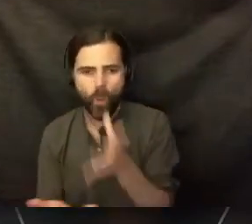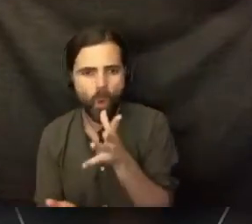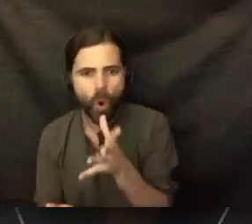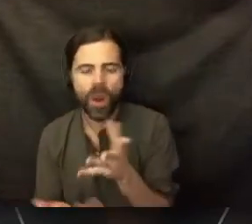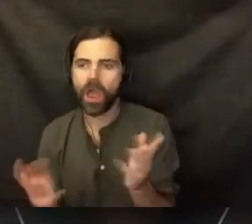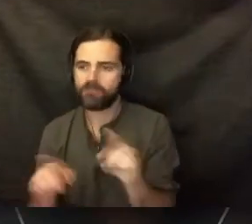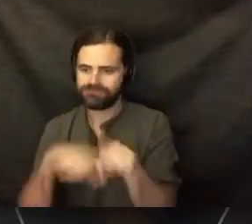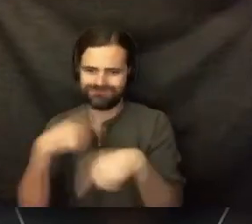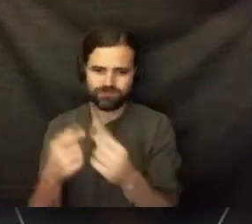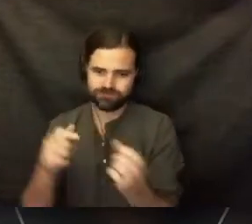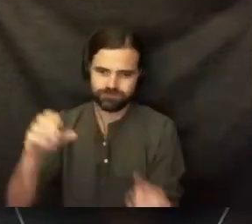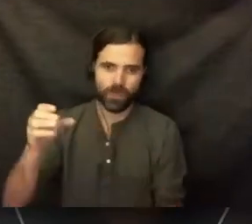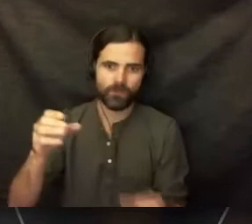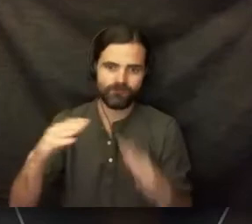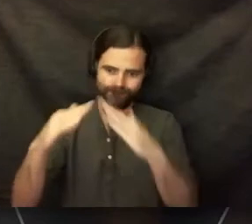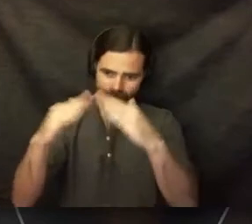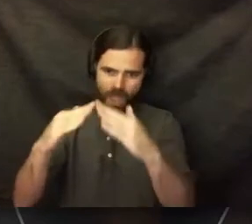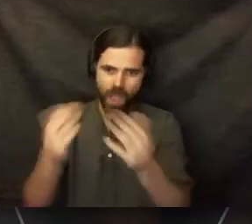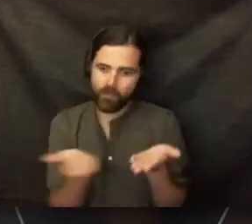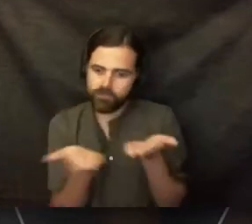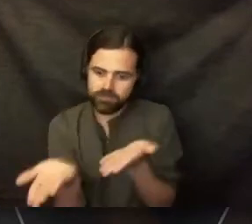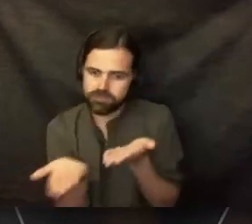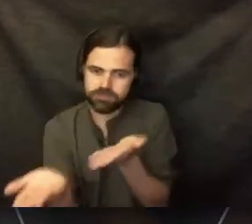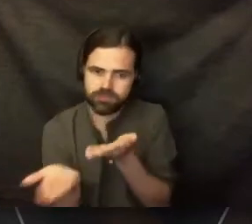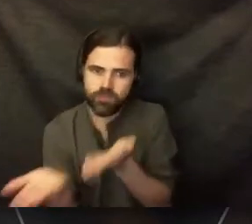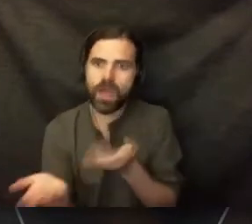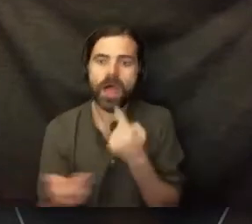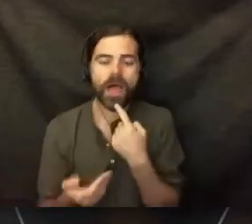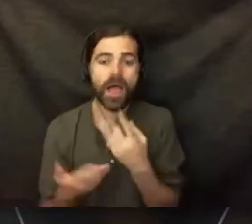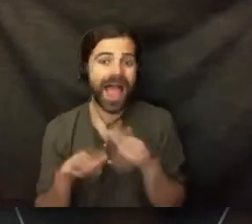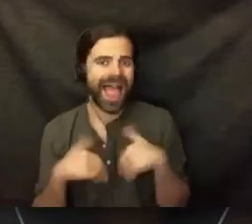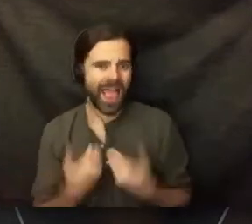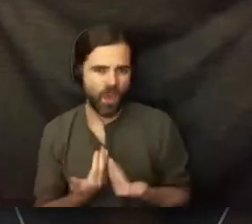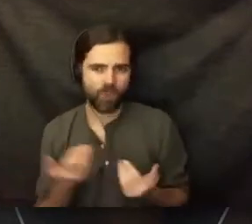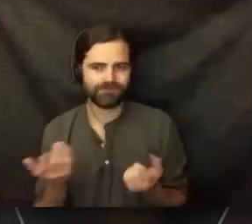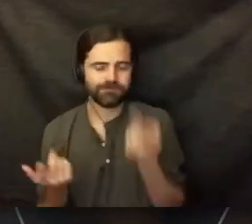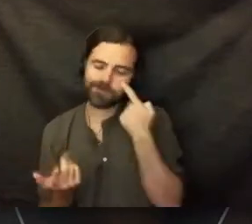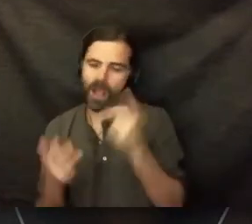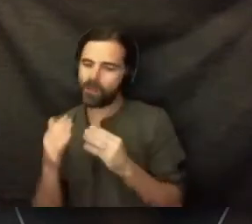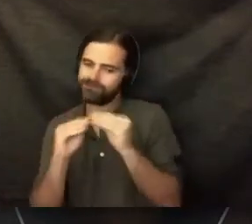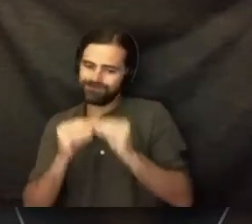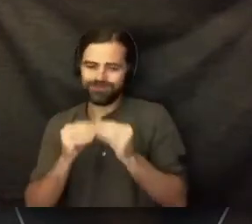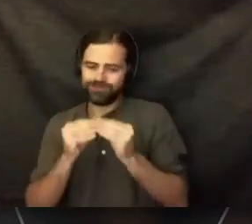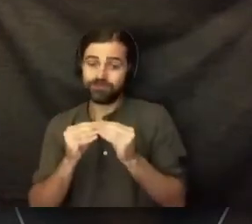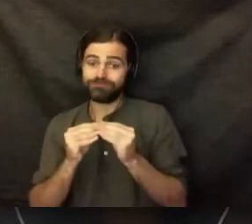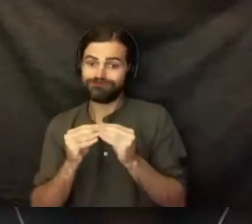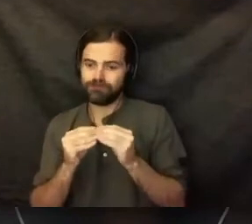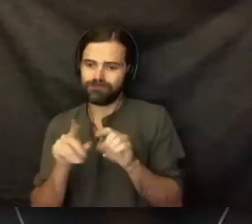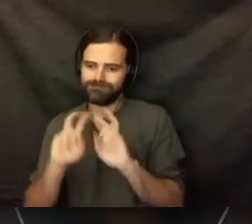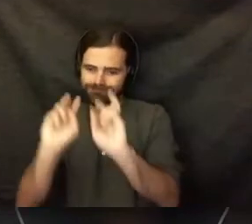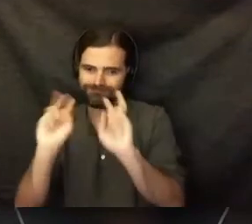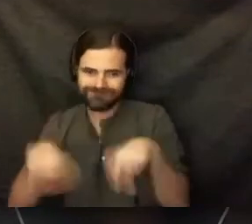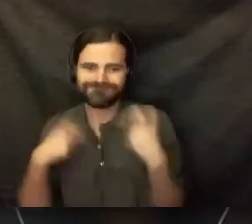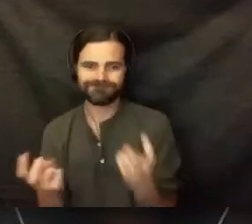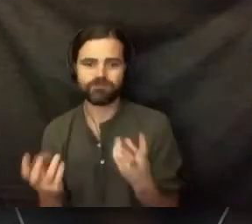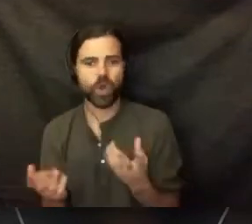terms of intangible outcomes, all the way through to deep democracy. So we have to redesign our financing institutions for these new 21st century